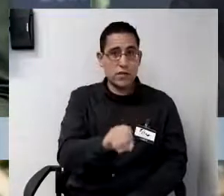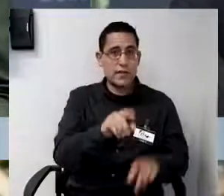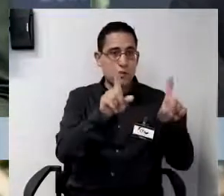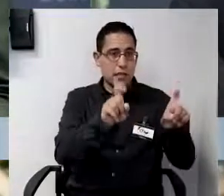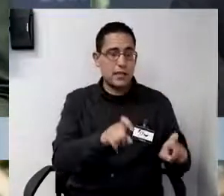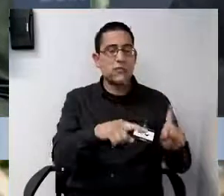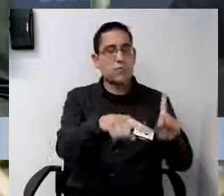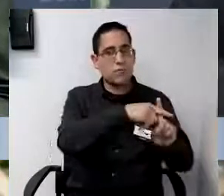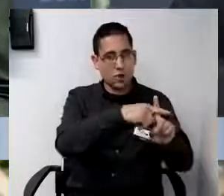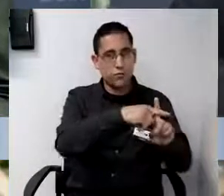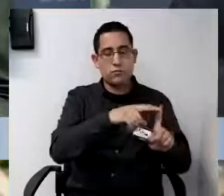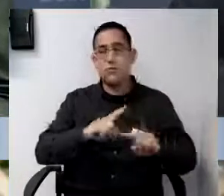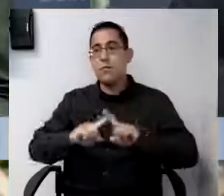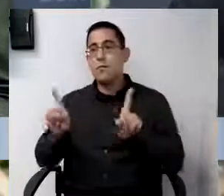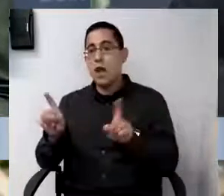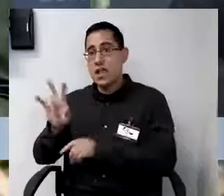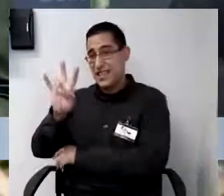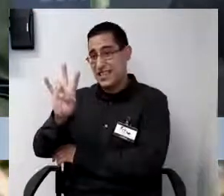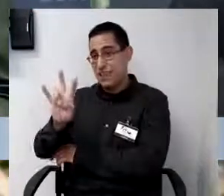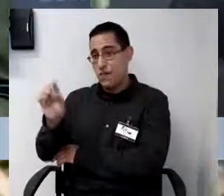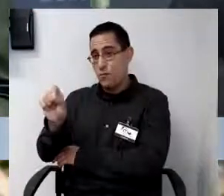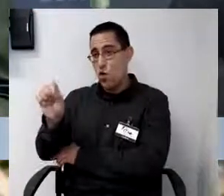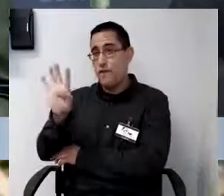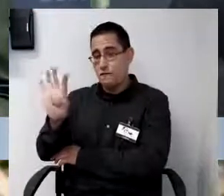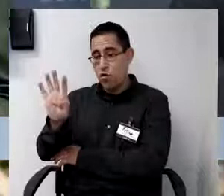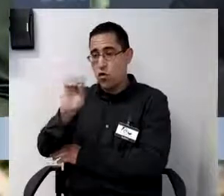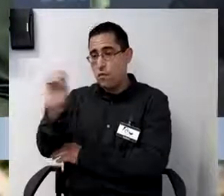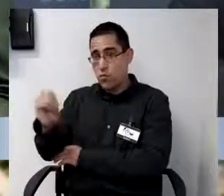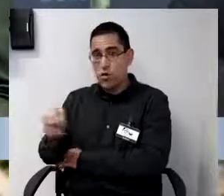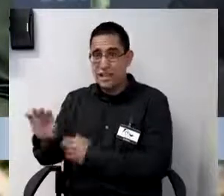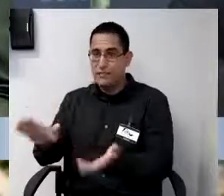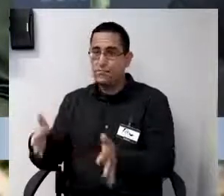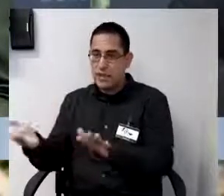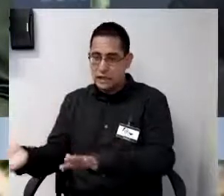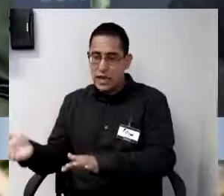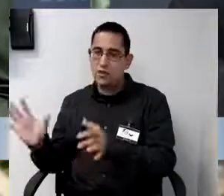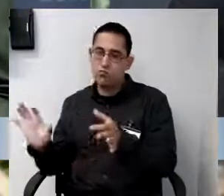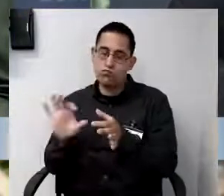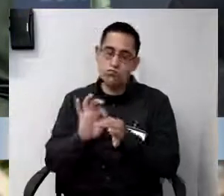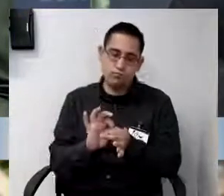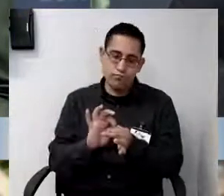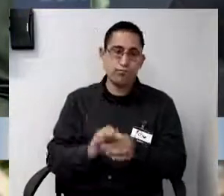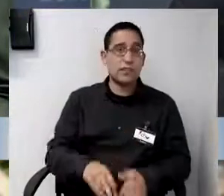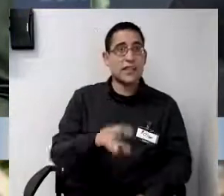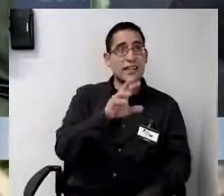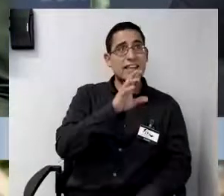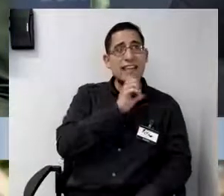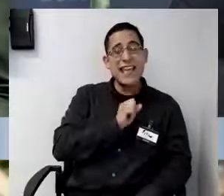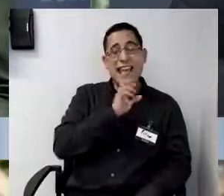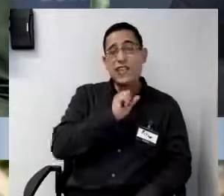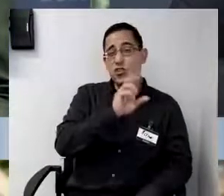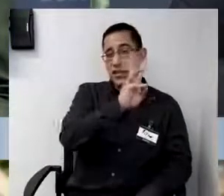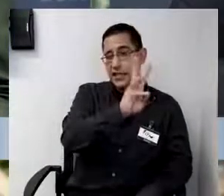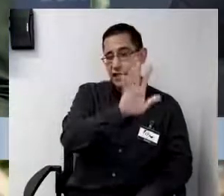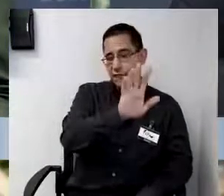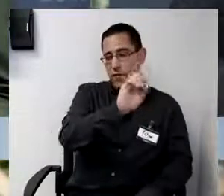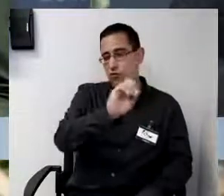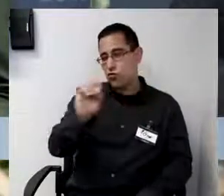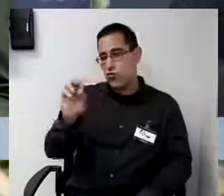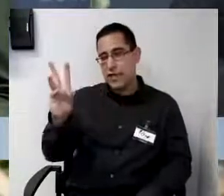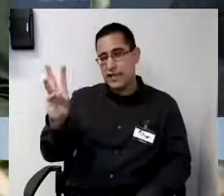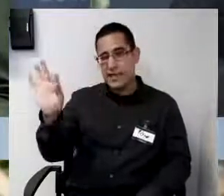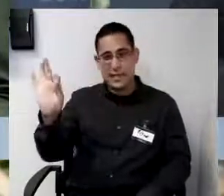testing of the positive tests, but 7.4% of the deaths. 65 to 69 years old account